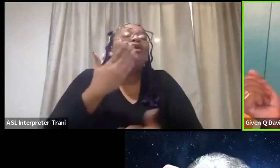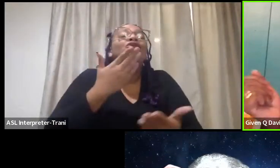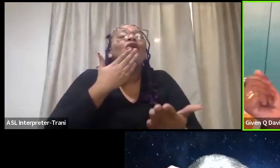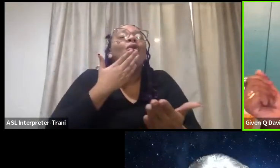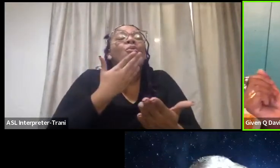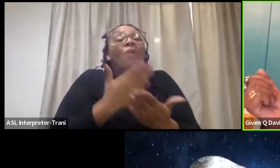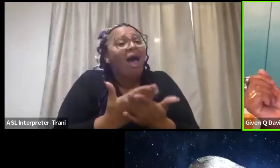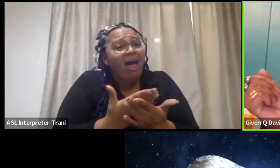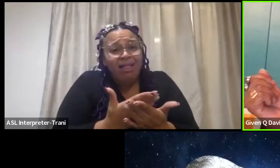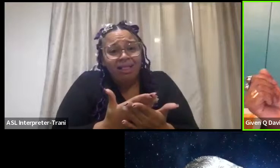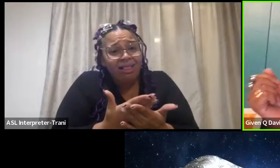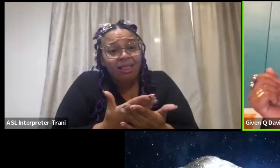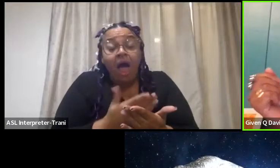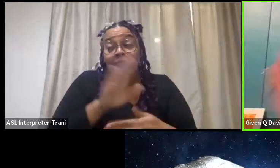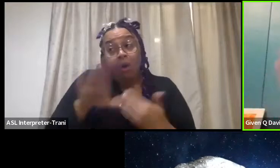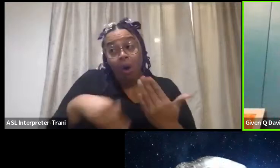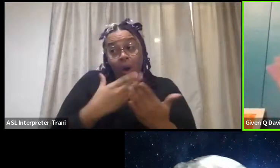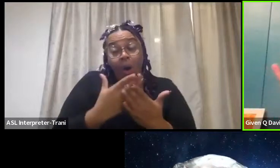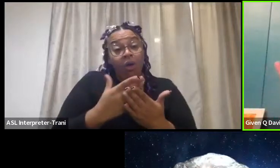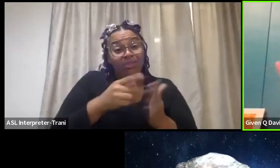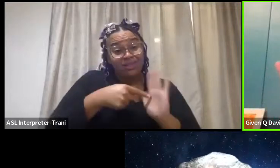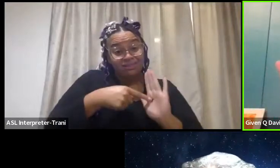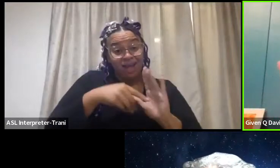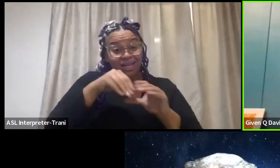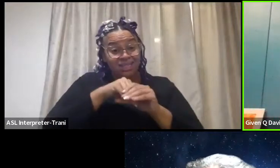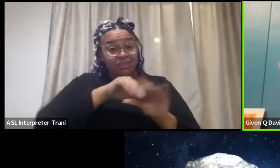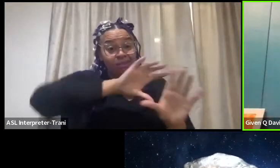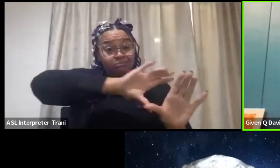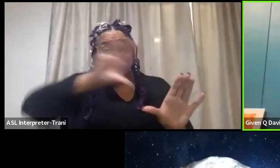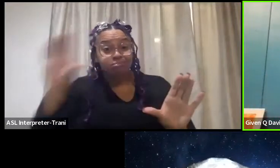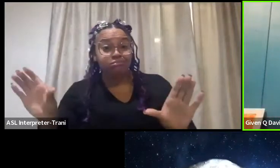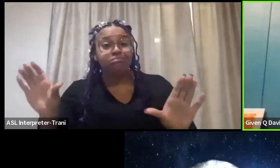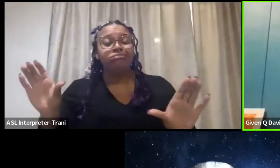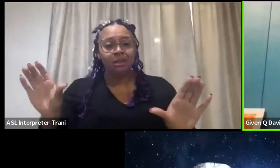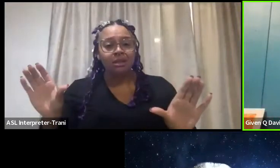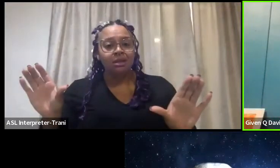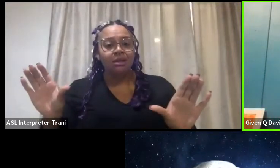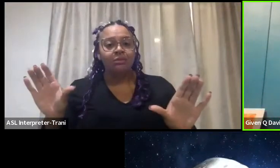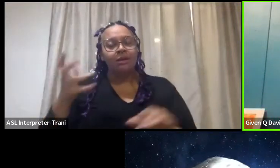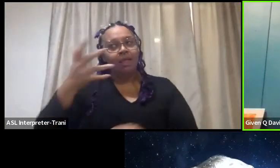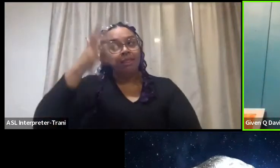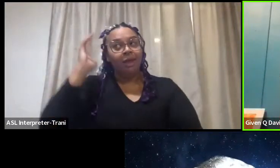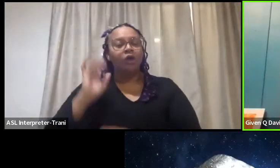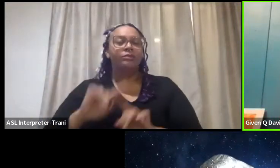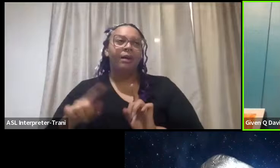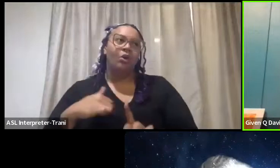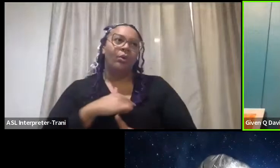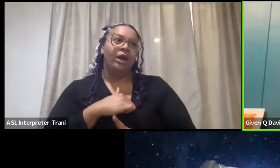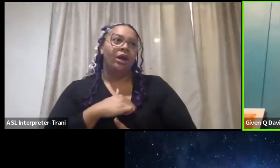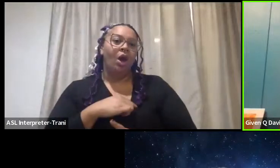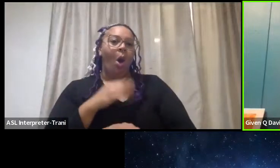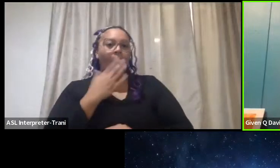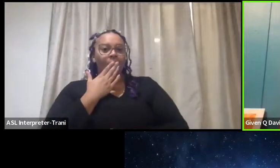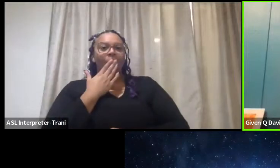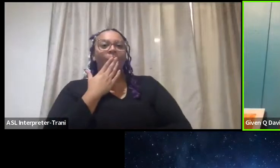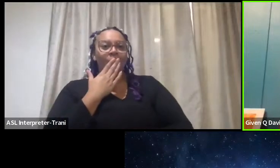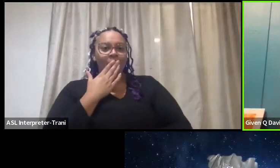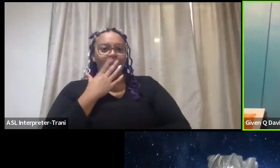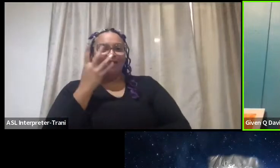much everybody in the zodiac. I mean, Leos, but oh, I just outed myself. I'm